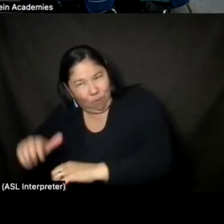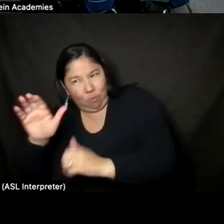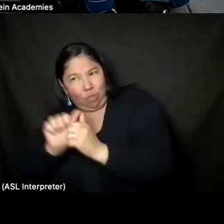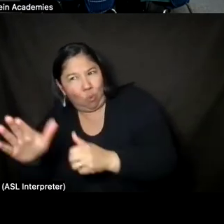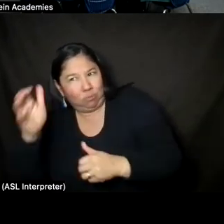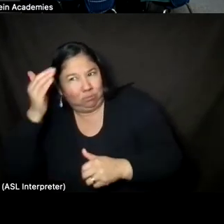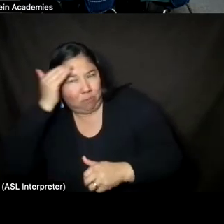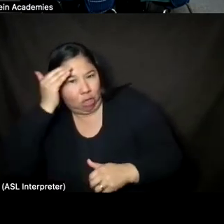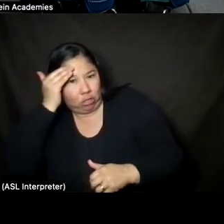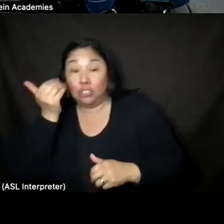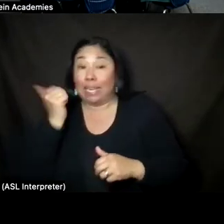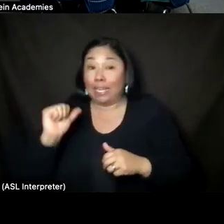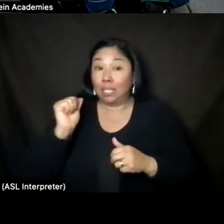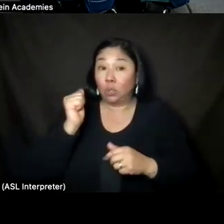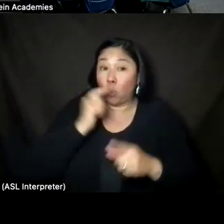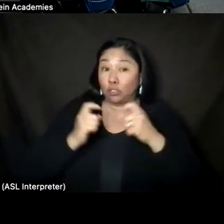Any questions so far?